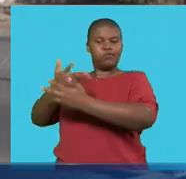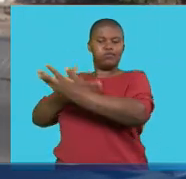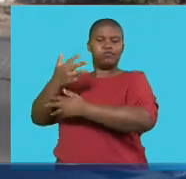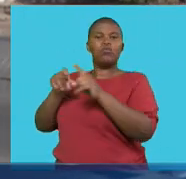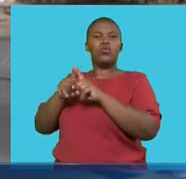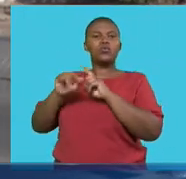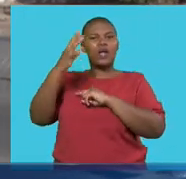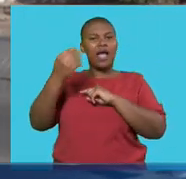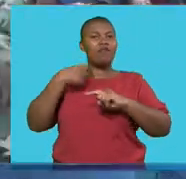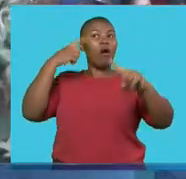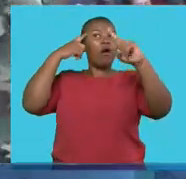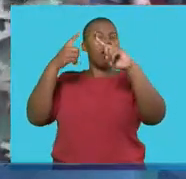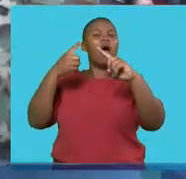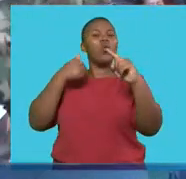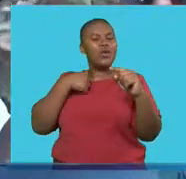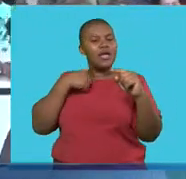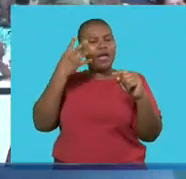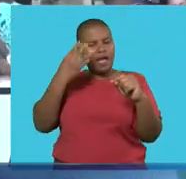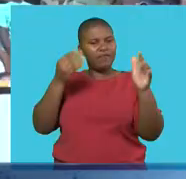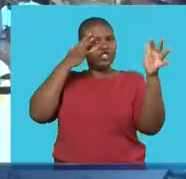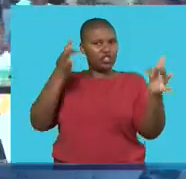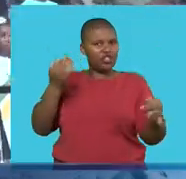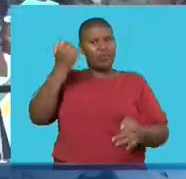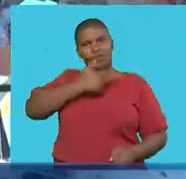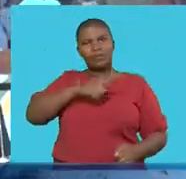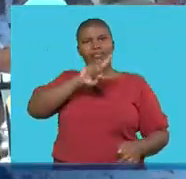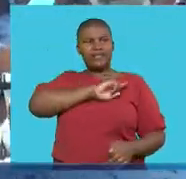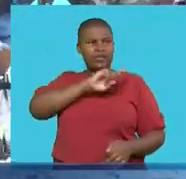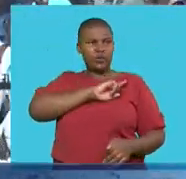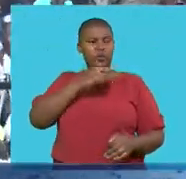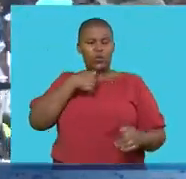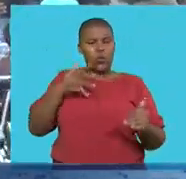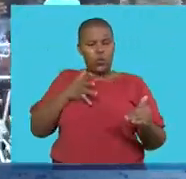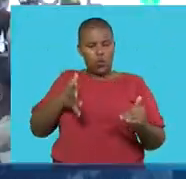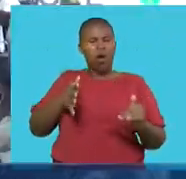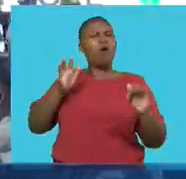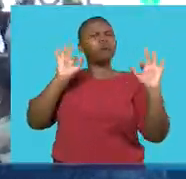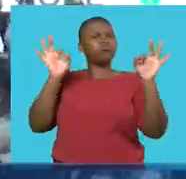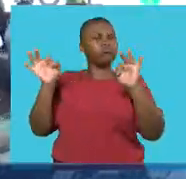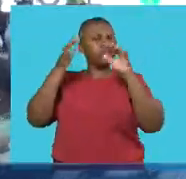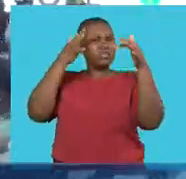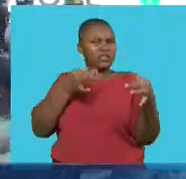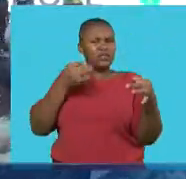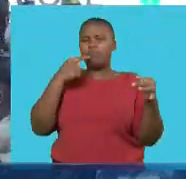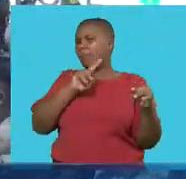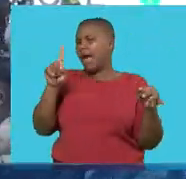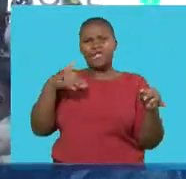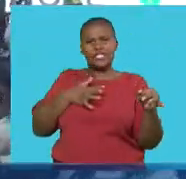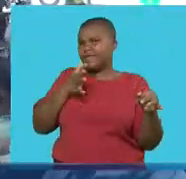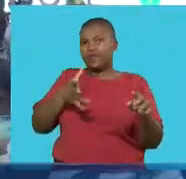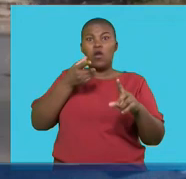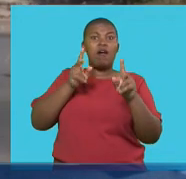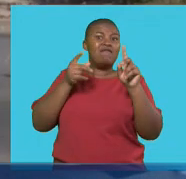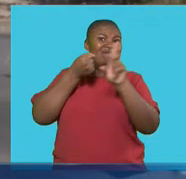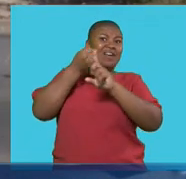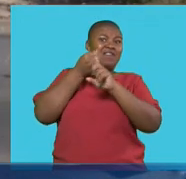siba ne objective decision isisonke and amicable decision isisonke. But unlike ukuthi sikhondone violence, violence is